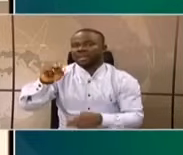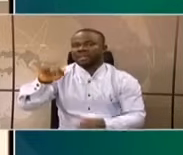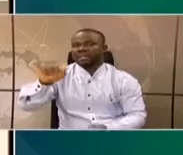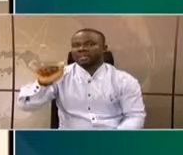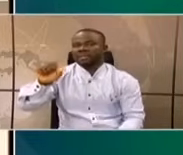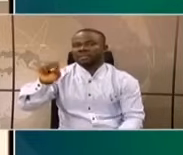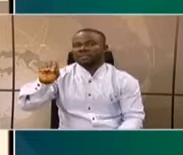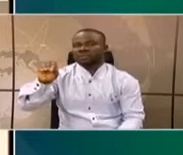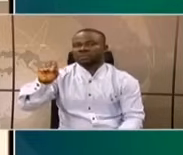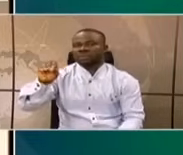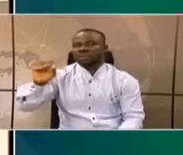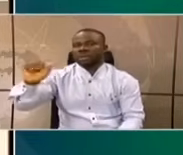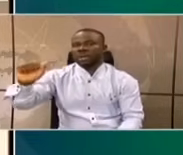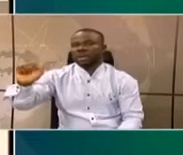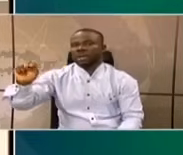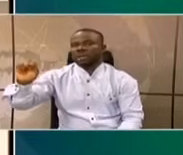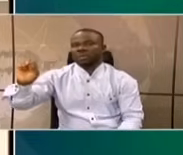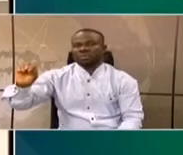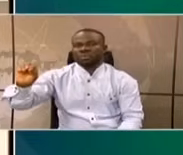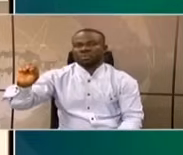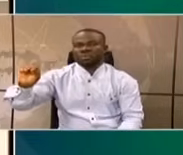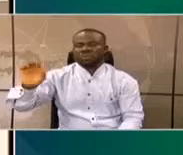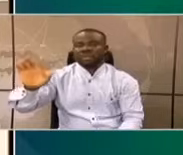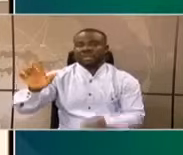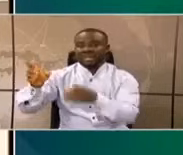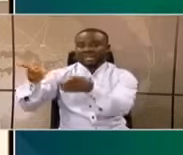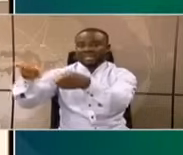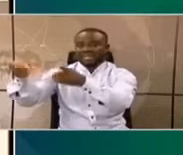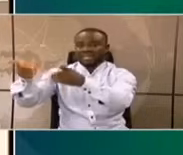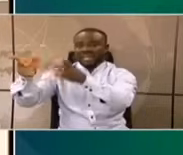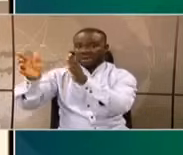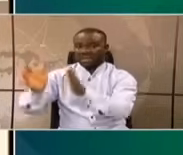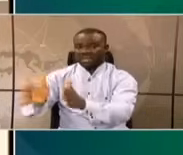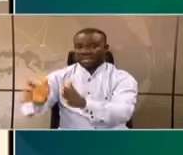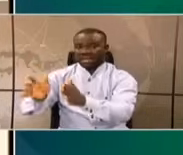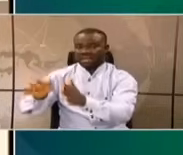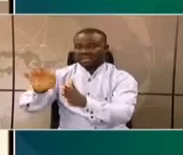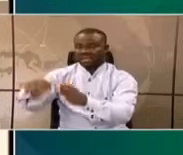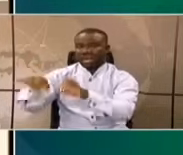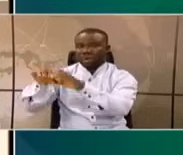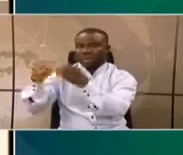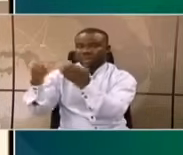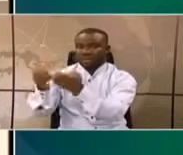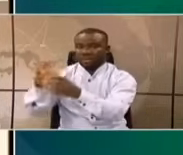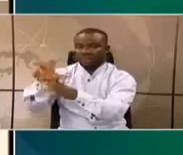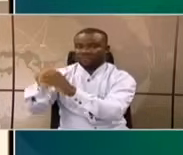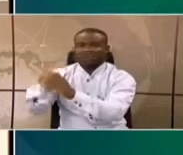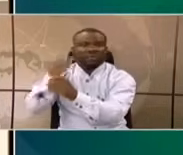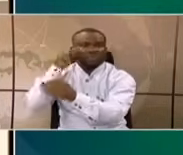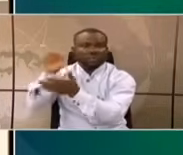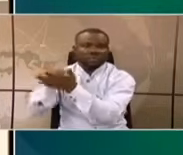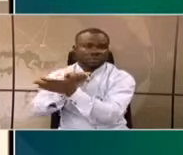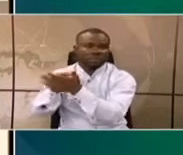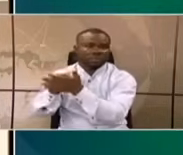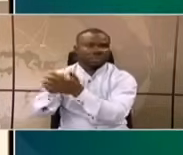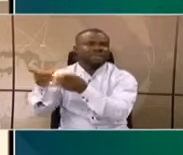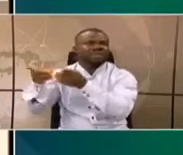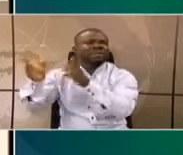Ena oye director. E wo sa company na. Omutu Galamsey wo ho no.